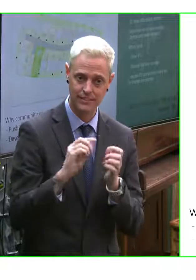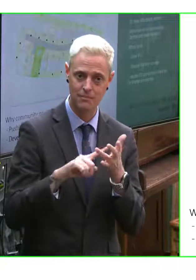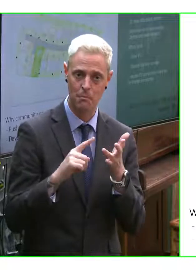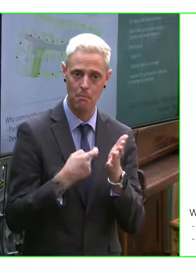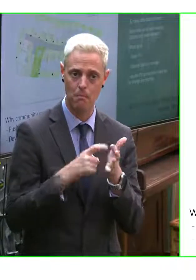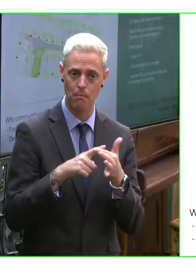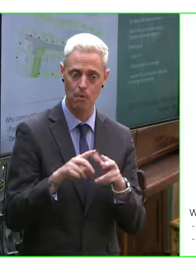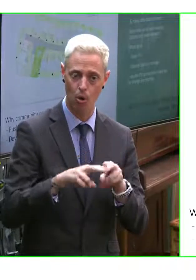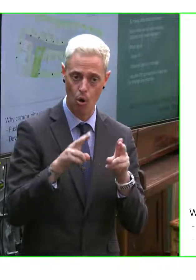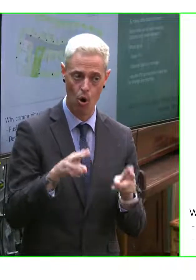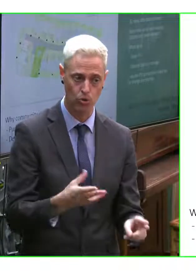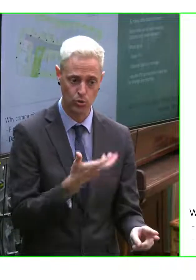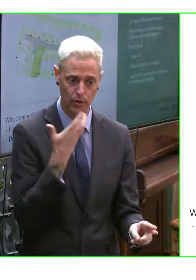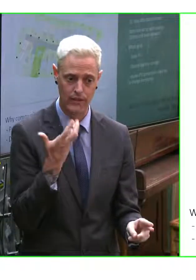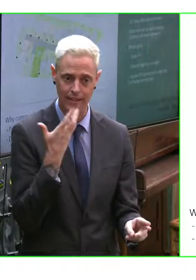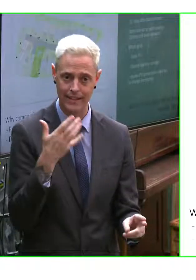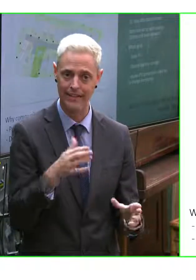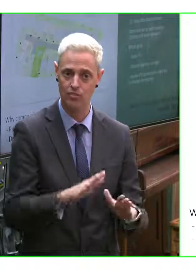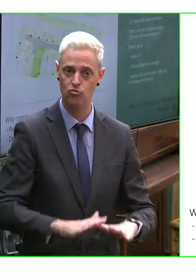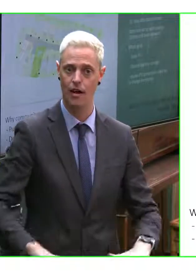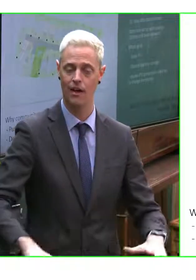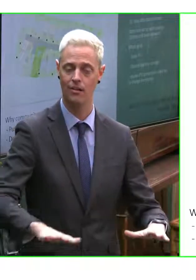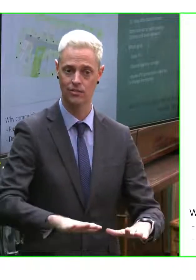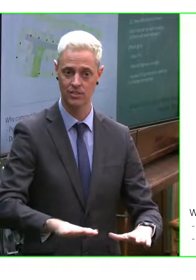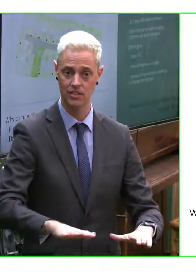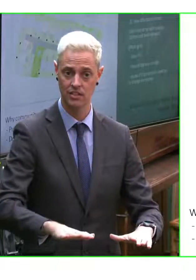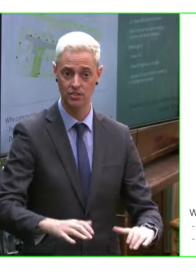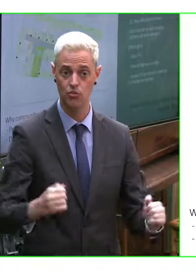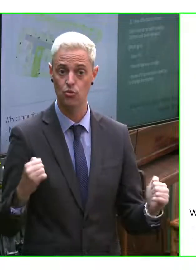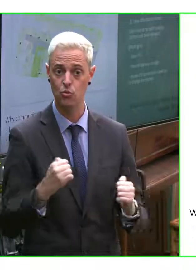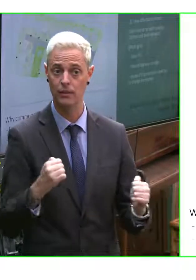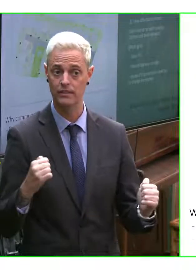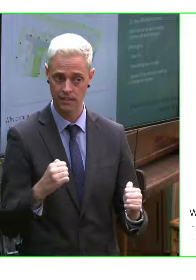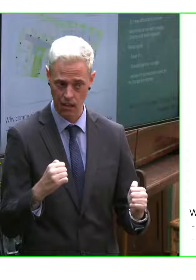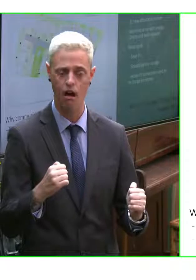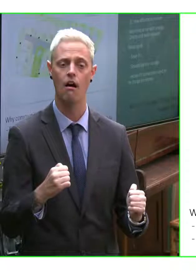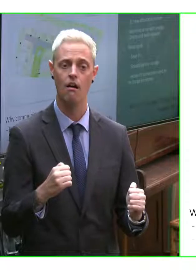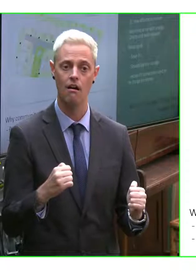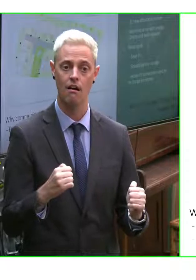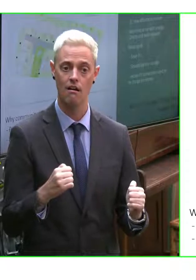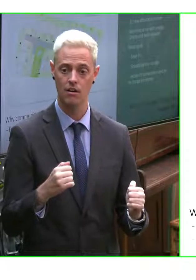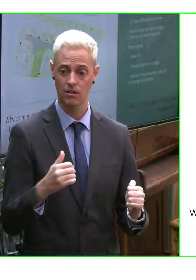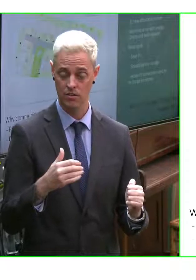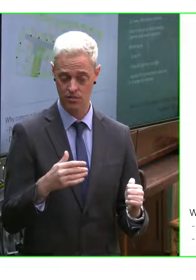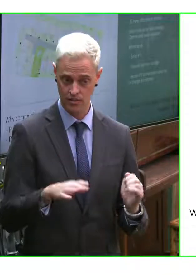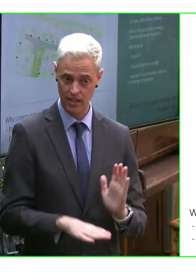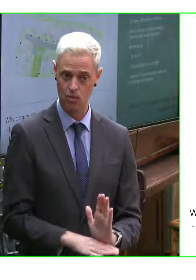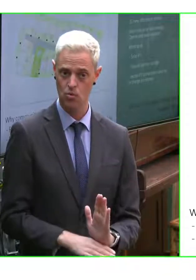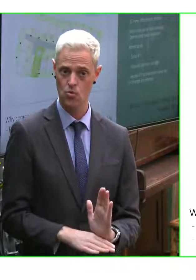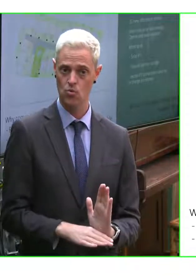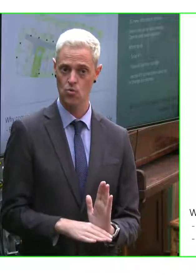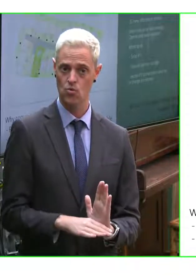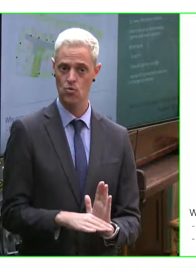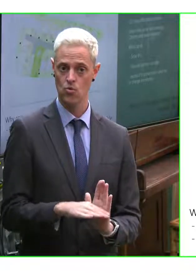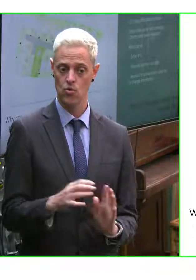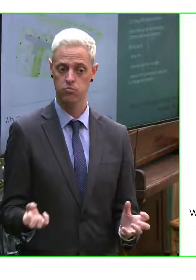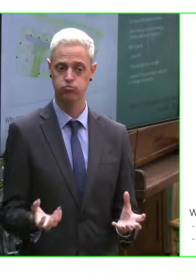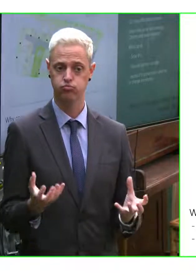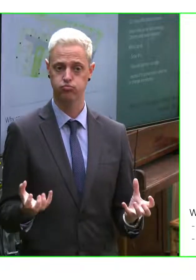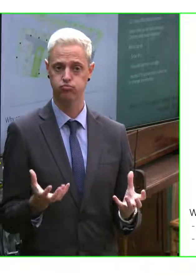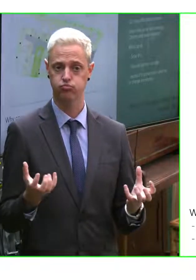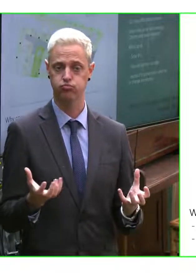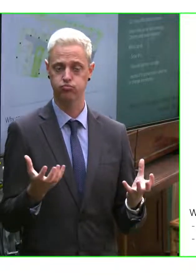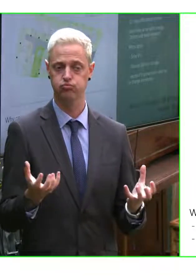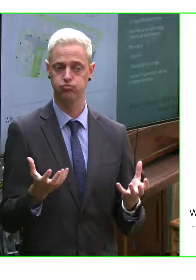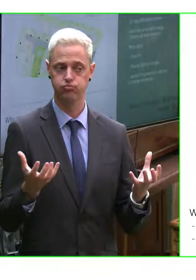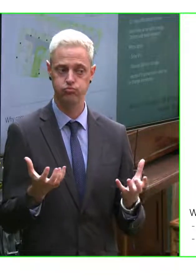the ground. So it means that in the winter, when we need that heat out, we're starting at a higher heat temperature and the heat pumps will work at a